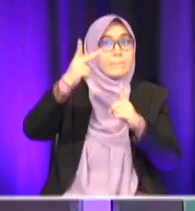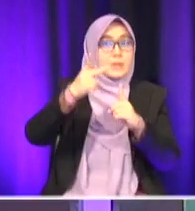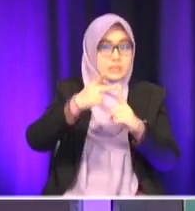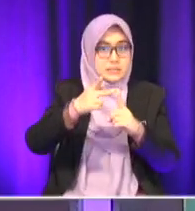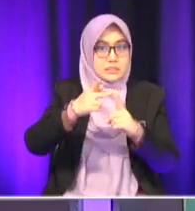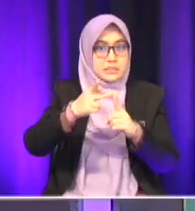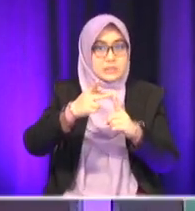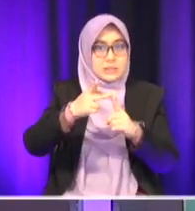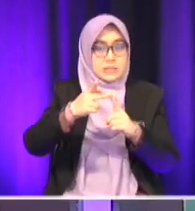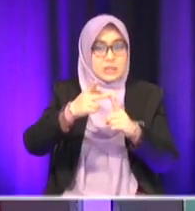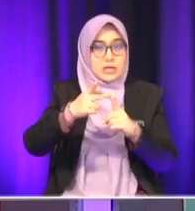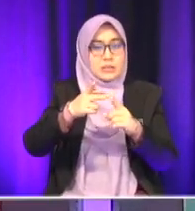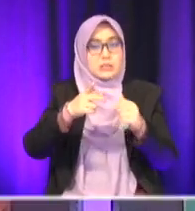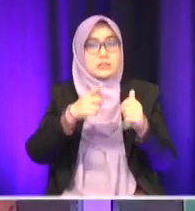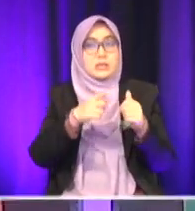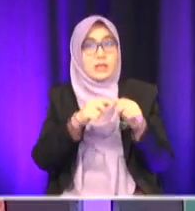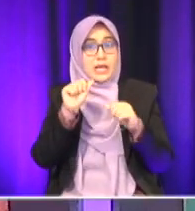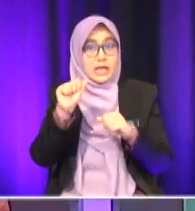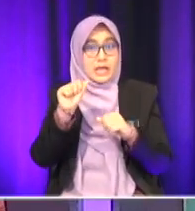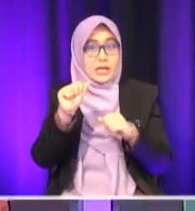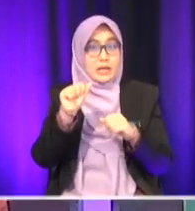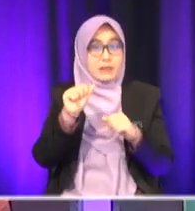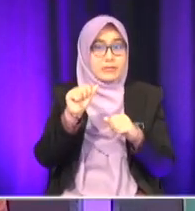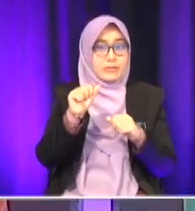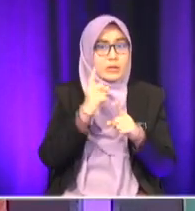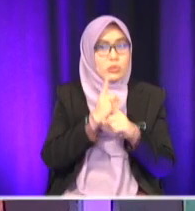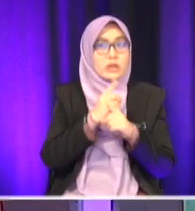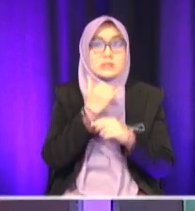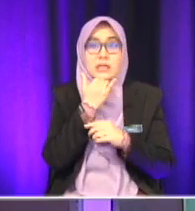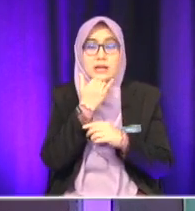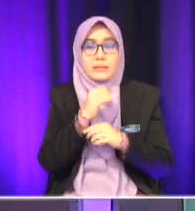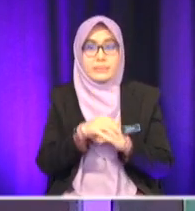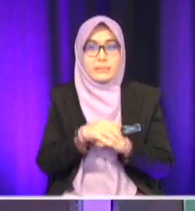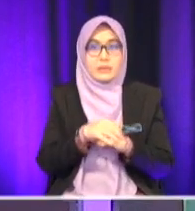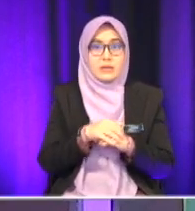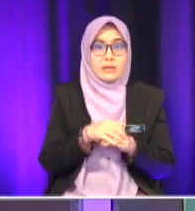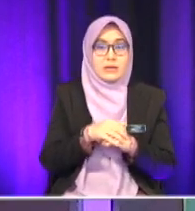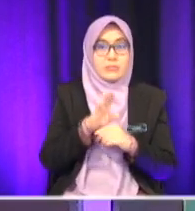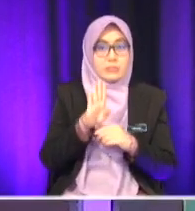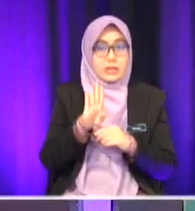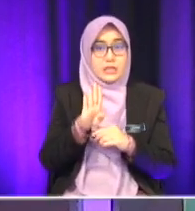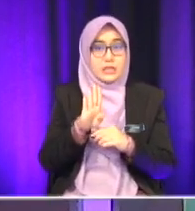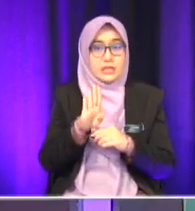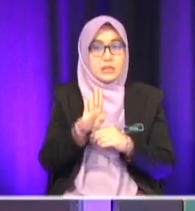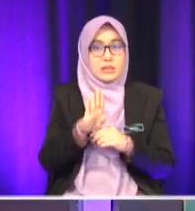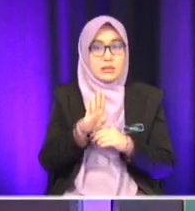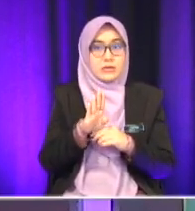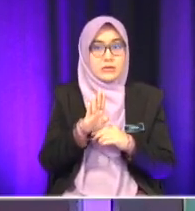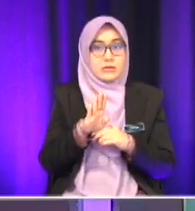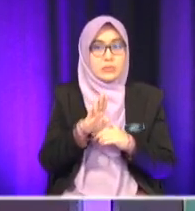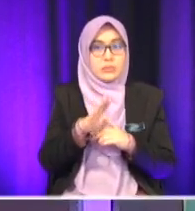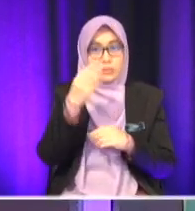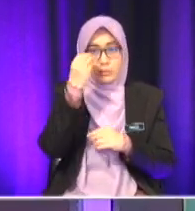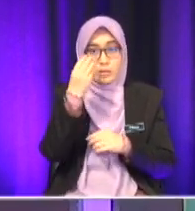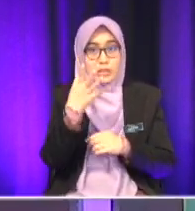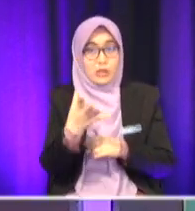1, introduce a new tea product? Okay, number 1. B, to tell customer how to